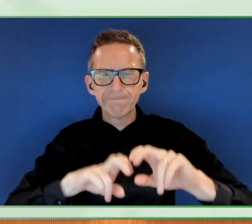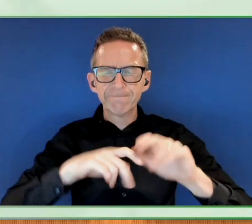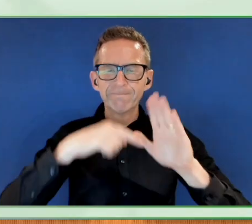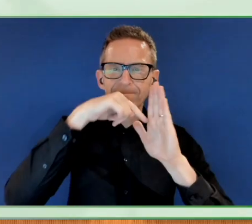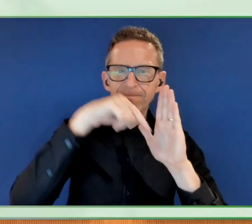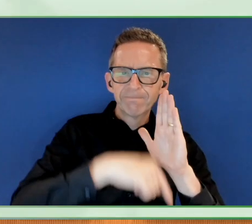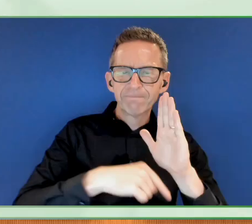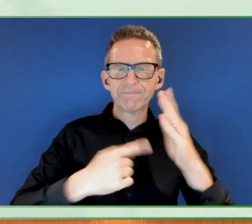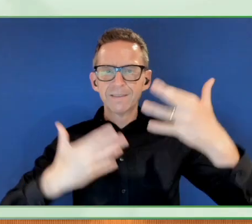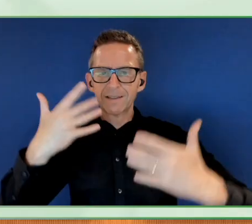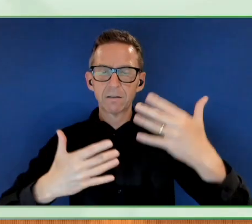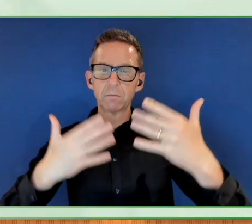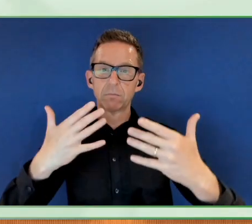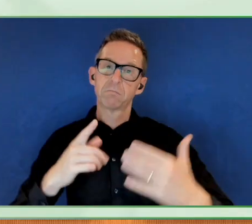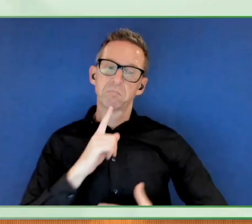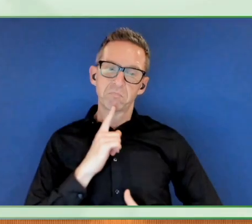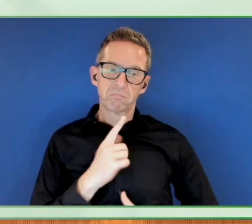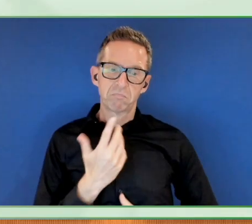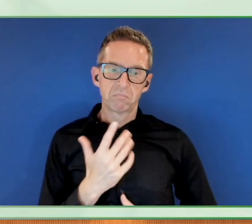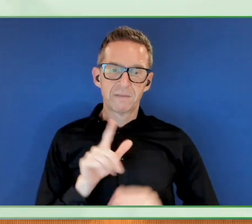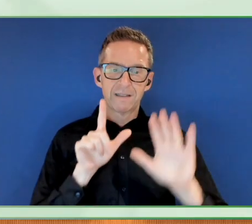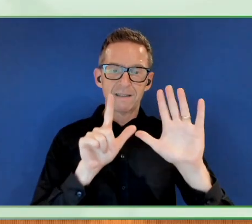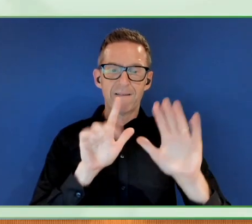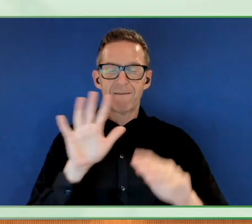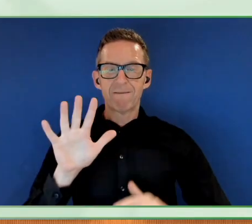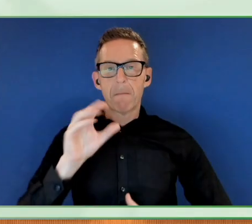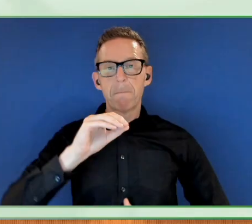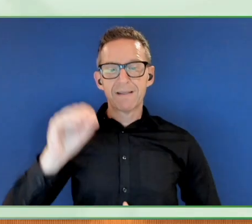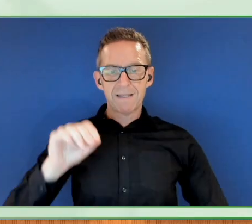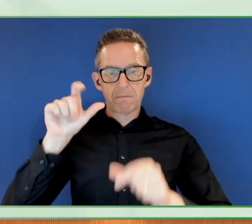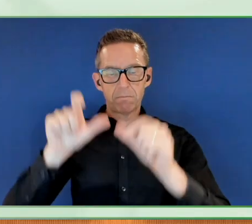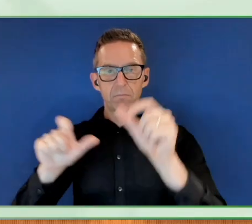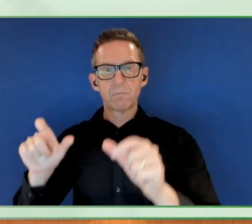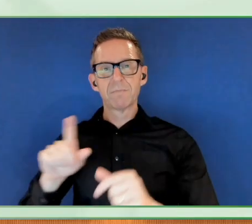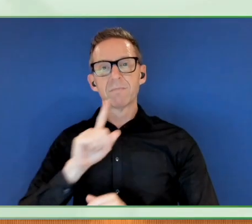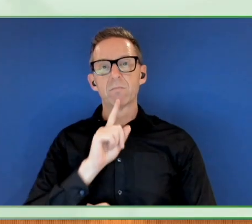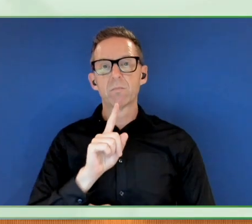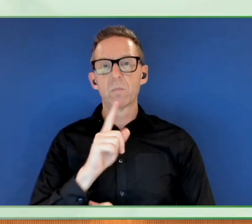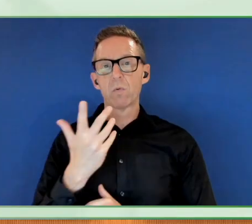75% of consumers worldwide say that inclusion and diversity influence their